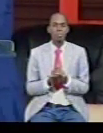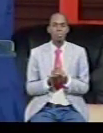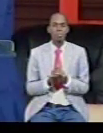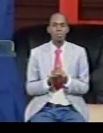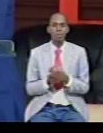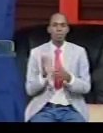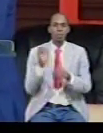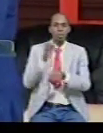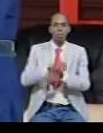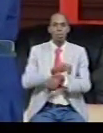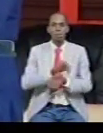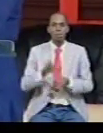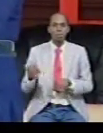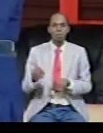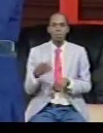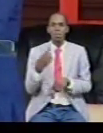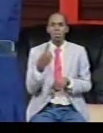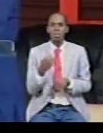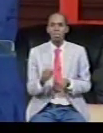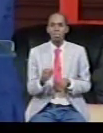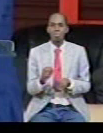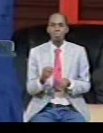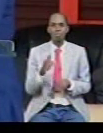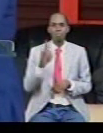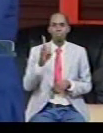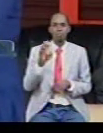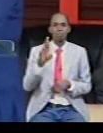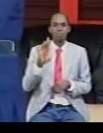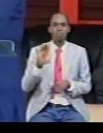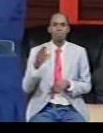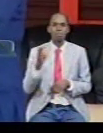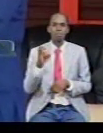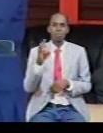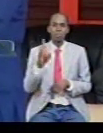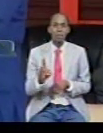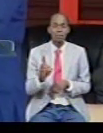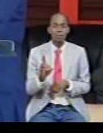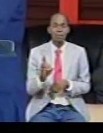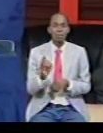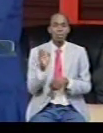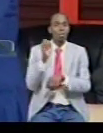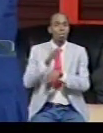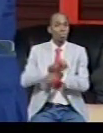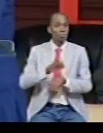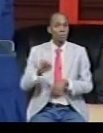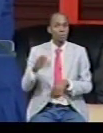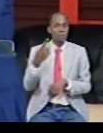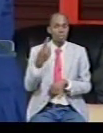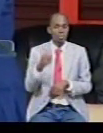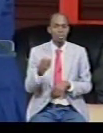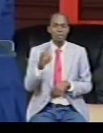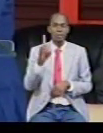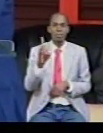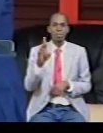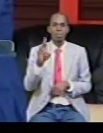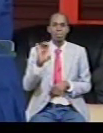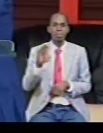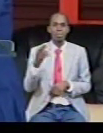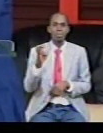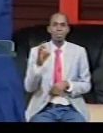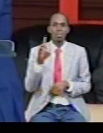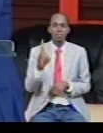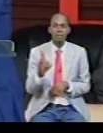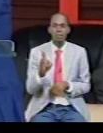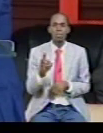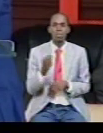conquering entrenched wickedness, godlessness in the land. Conquering